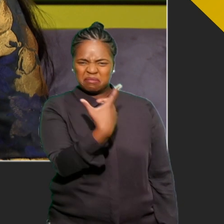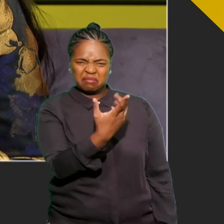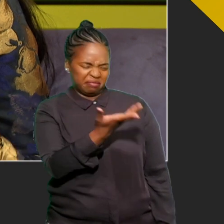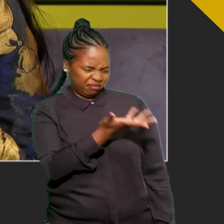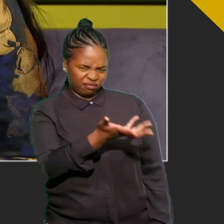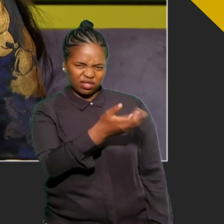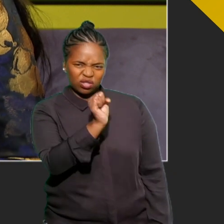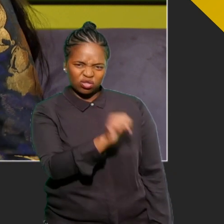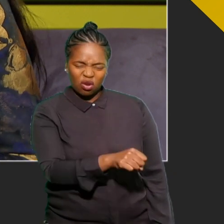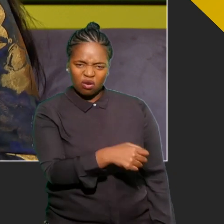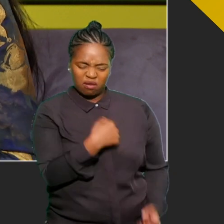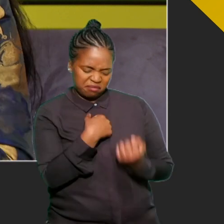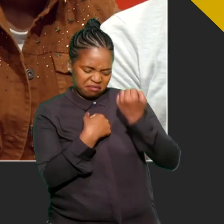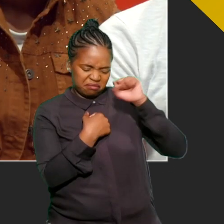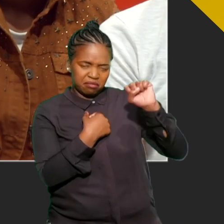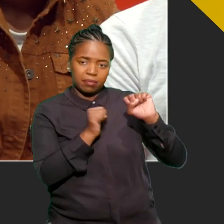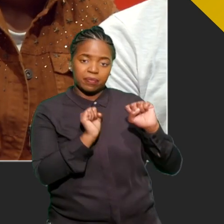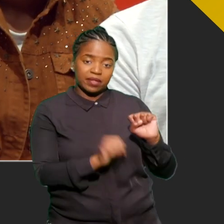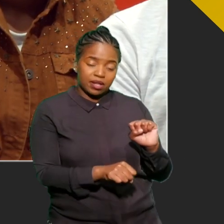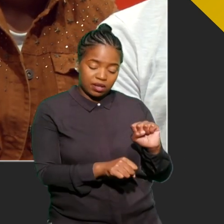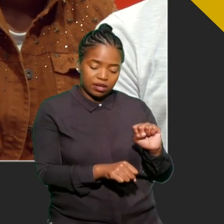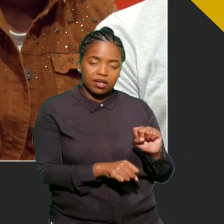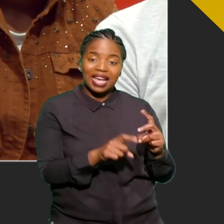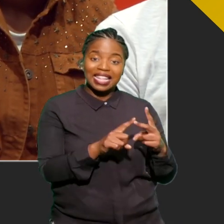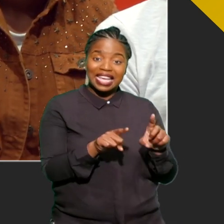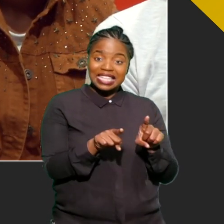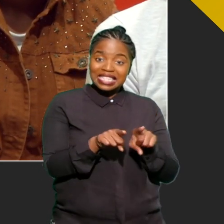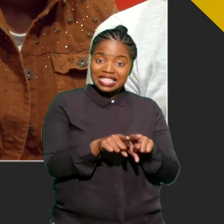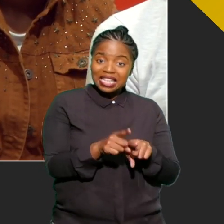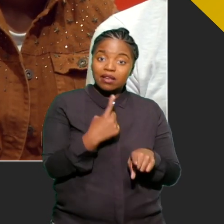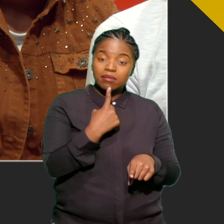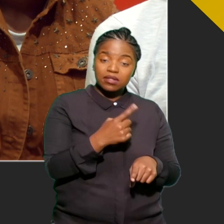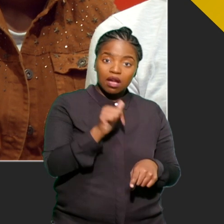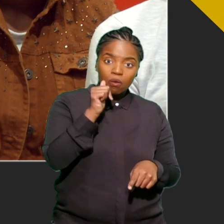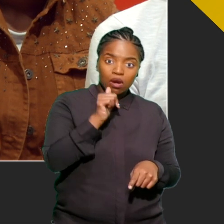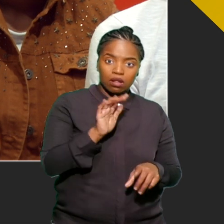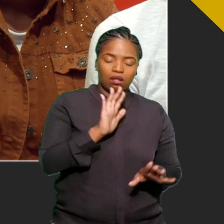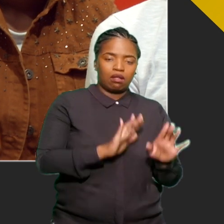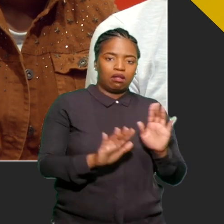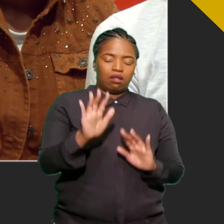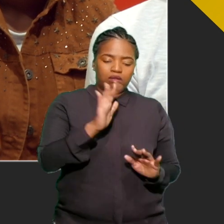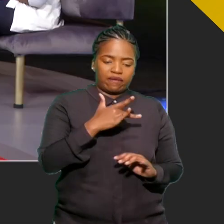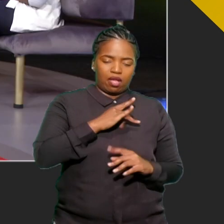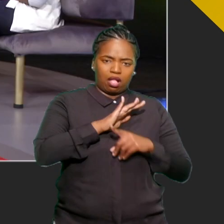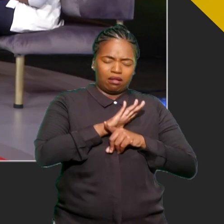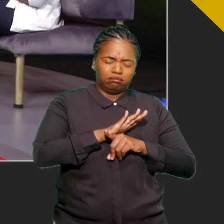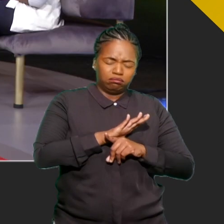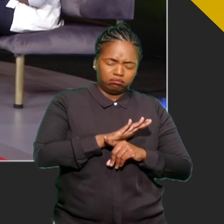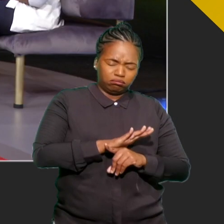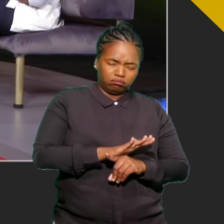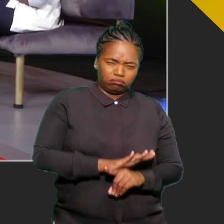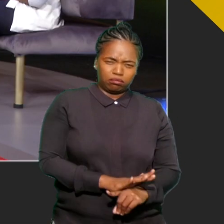name calling, they reject her. And obviously, as she did indicate, when they reject you, that's when you start having depressive